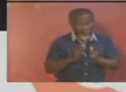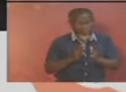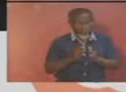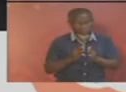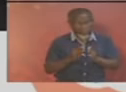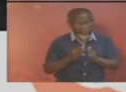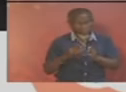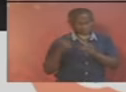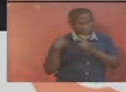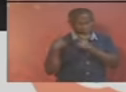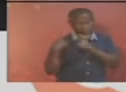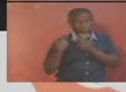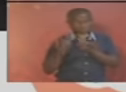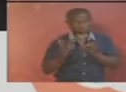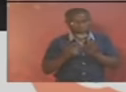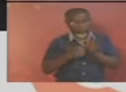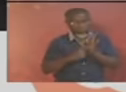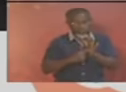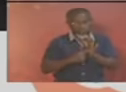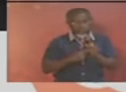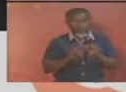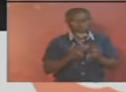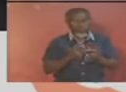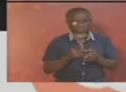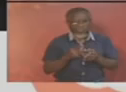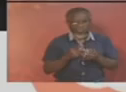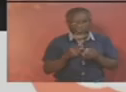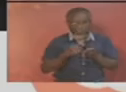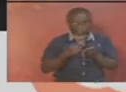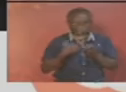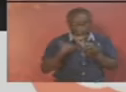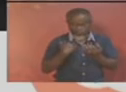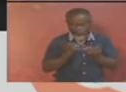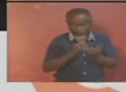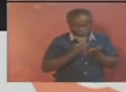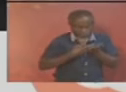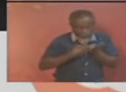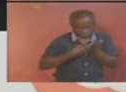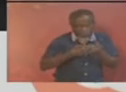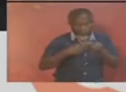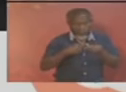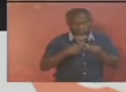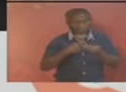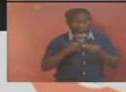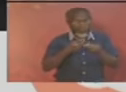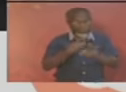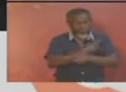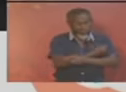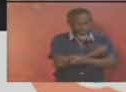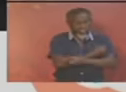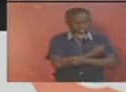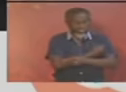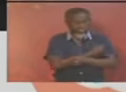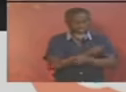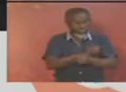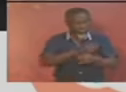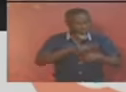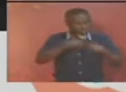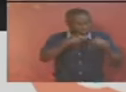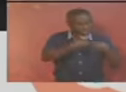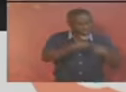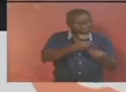provide information on the variants, on the vaccines in terms of updates. We provide a range of detailed